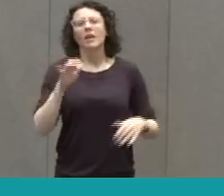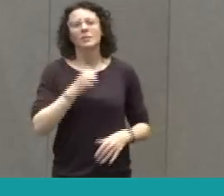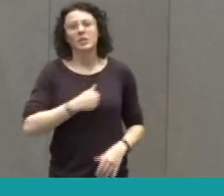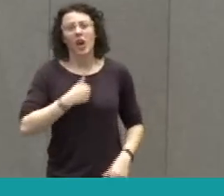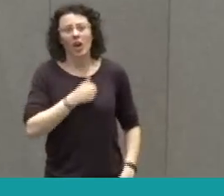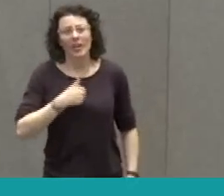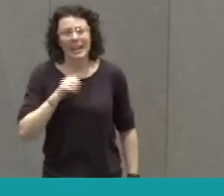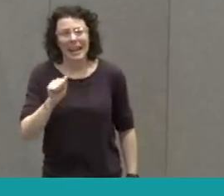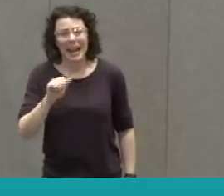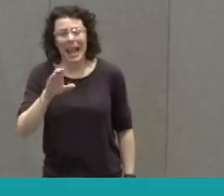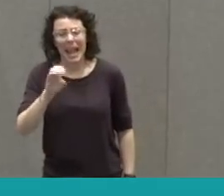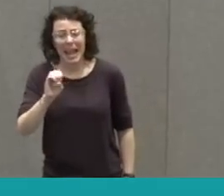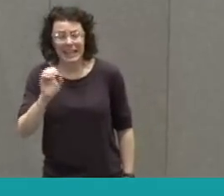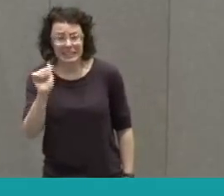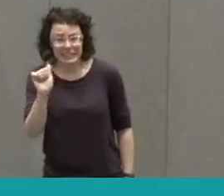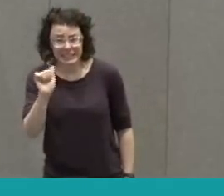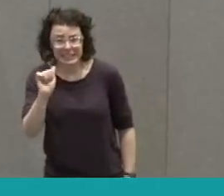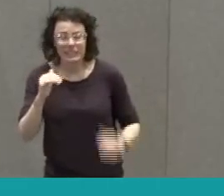6.